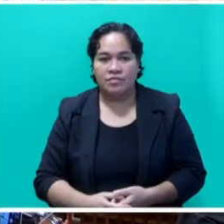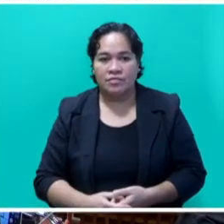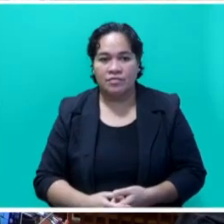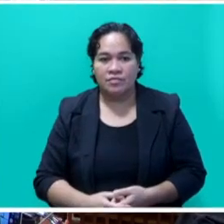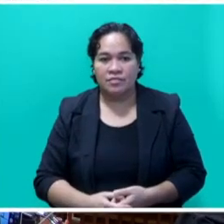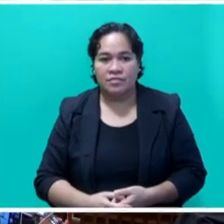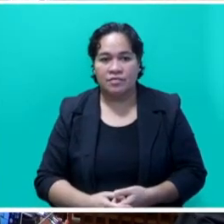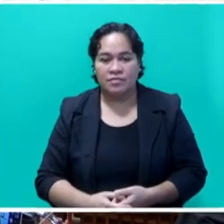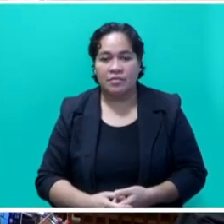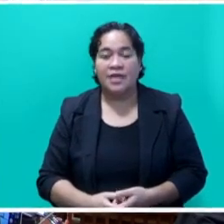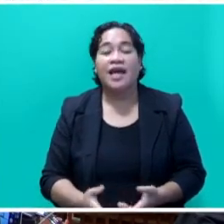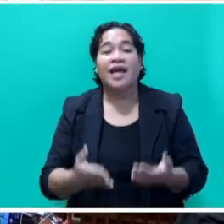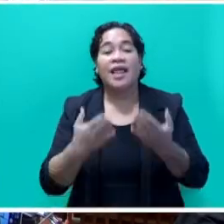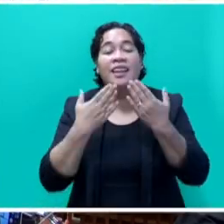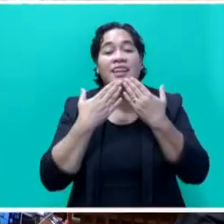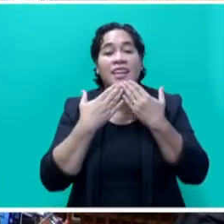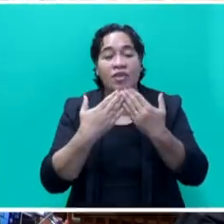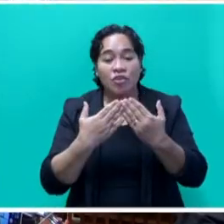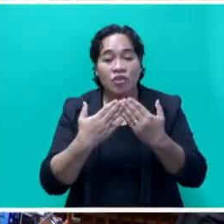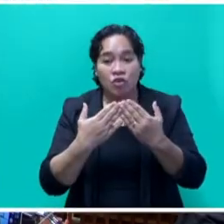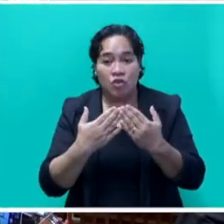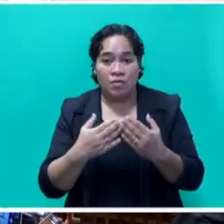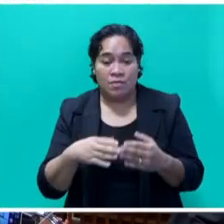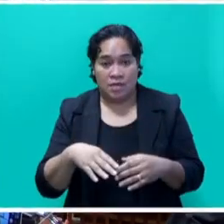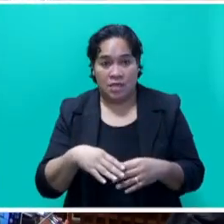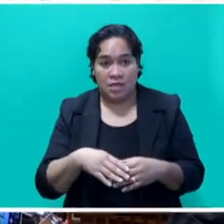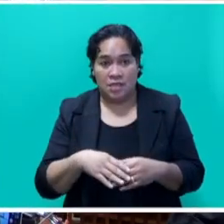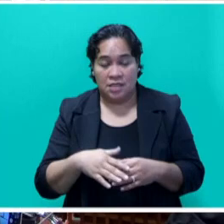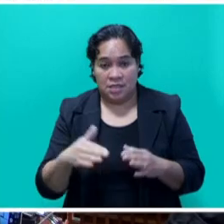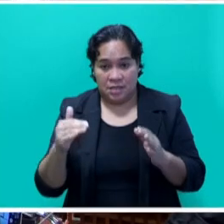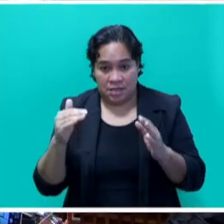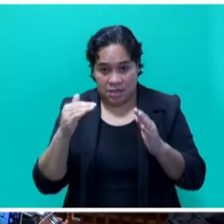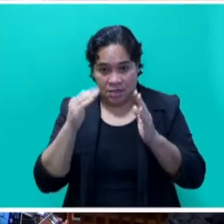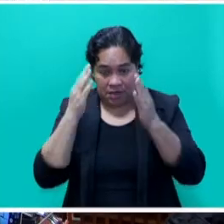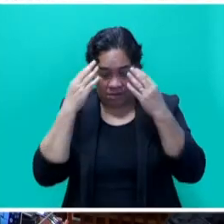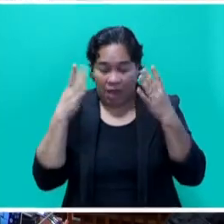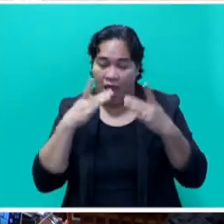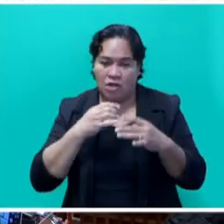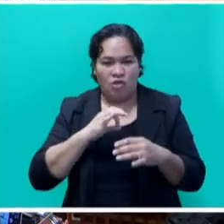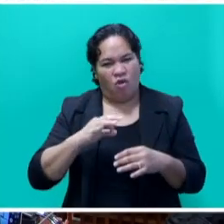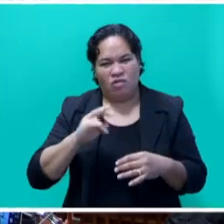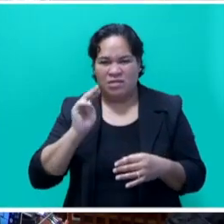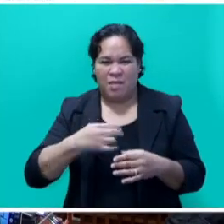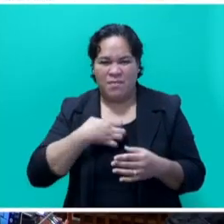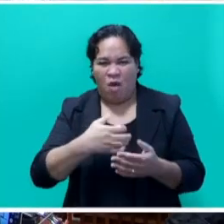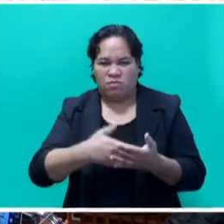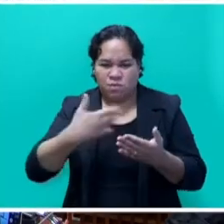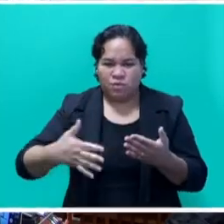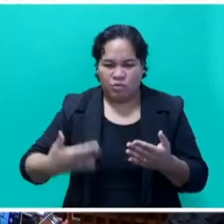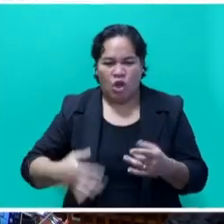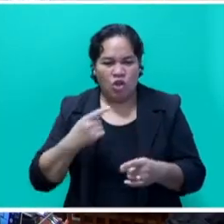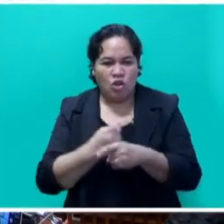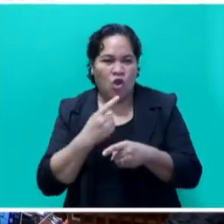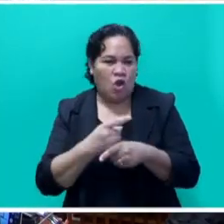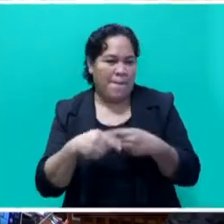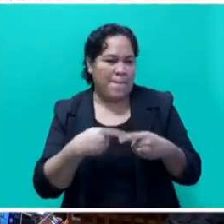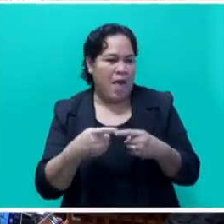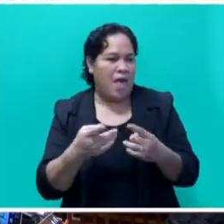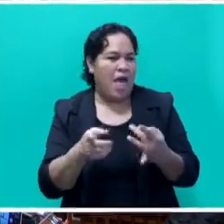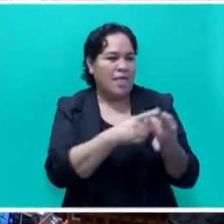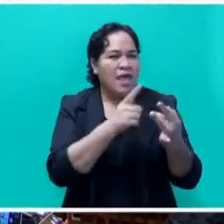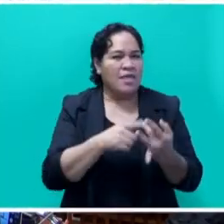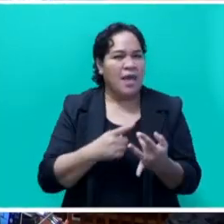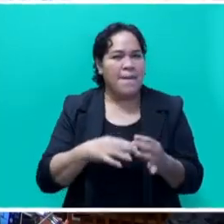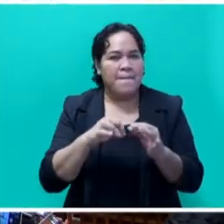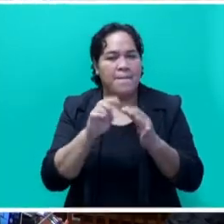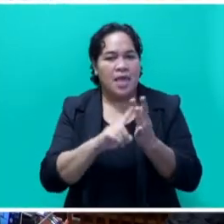Thank you, Mr. Speaker, sir. Mr. Speaker, sir, there's obviously not much need for me to talk about the other bills other than Bill 17, as most of the